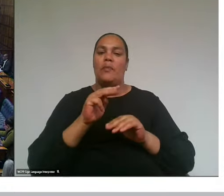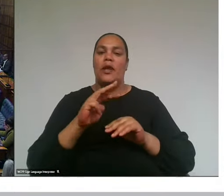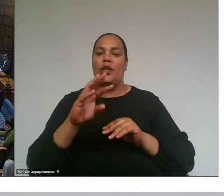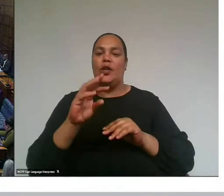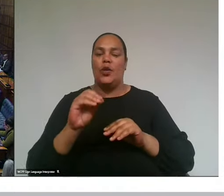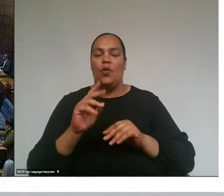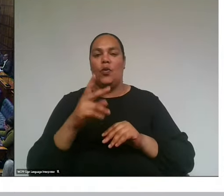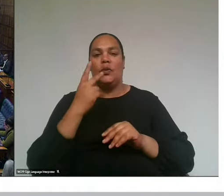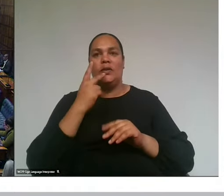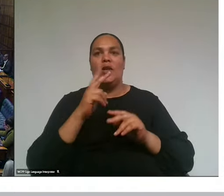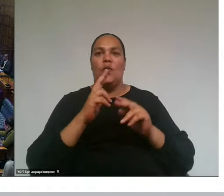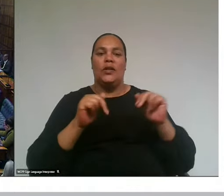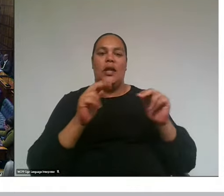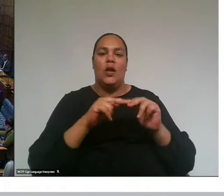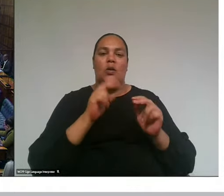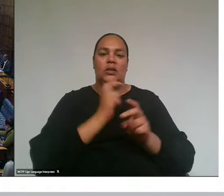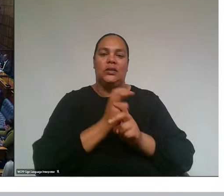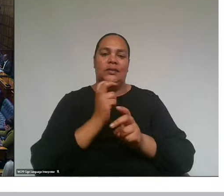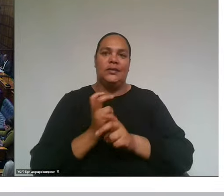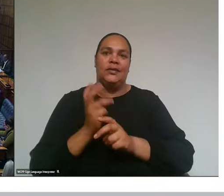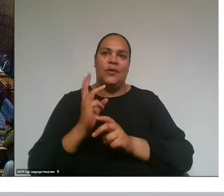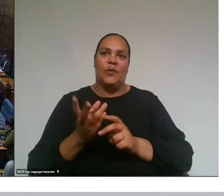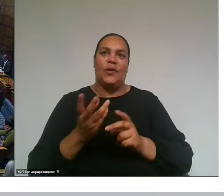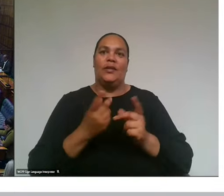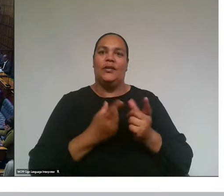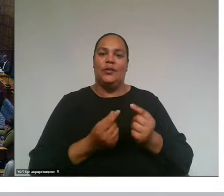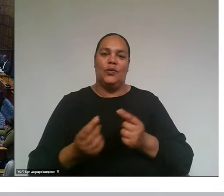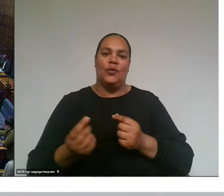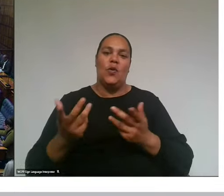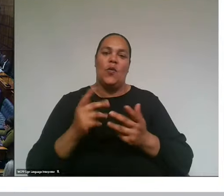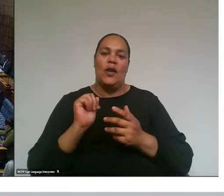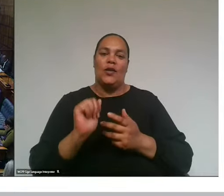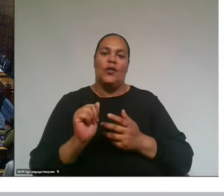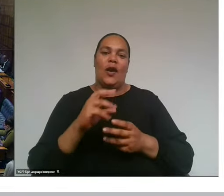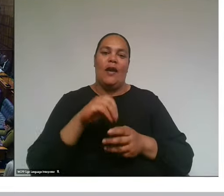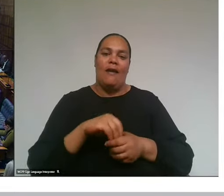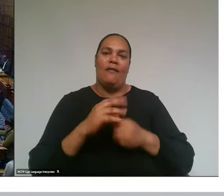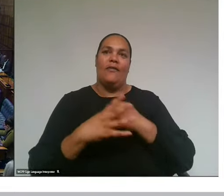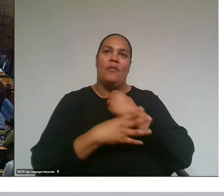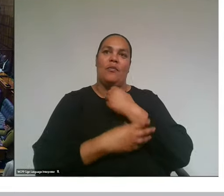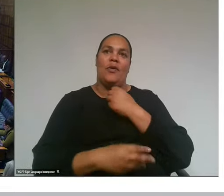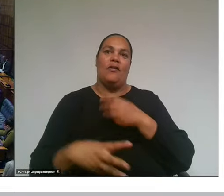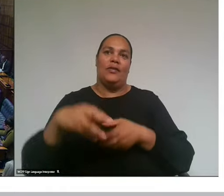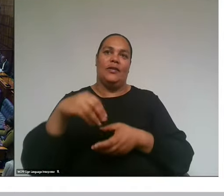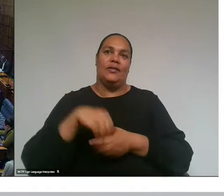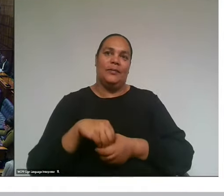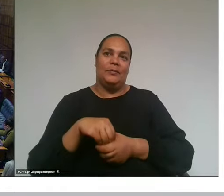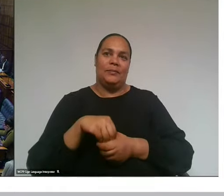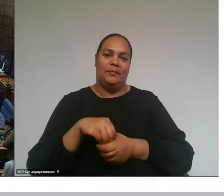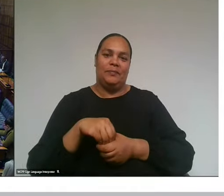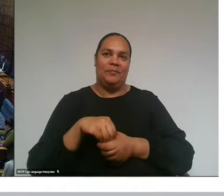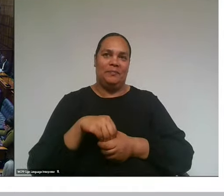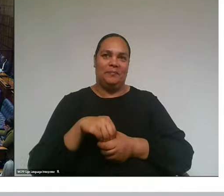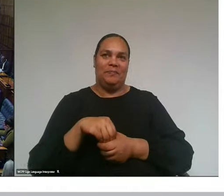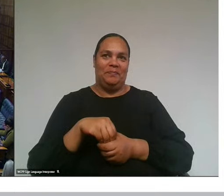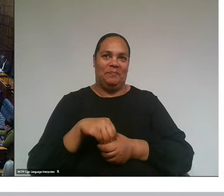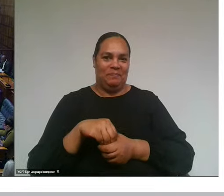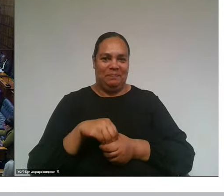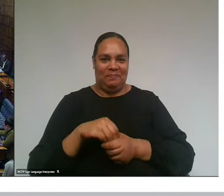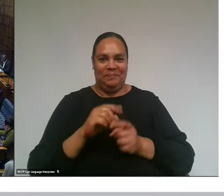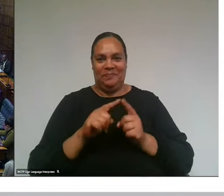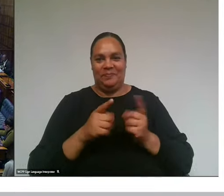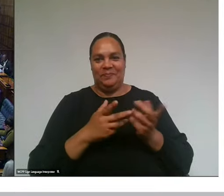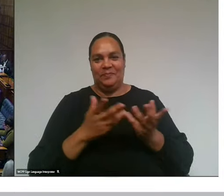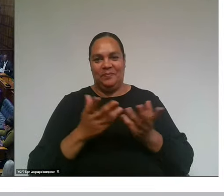be townships you know where the enclaves of poverty are very glaring and